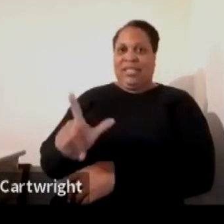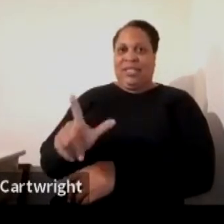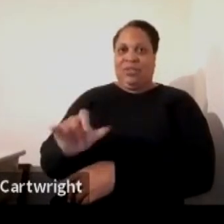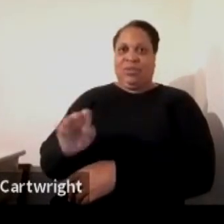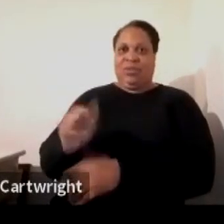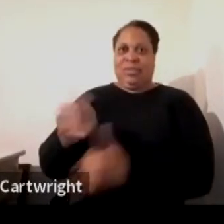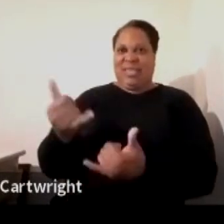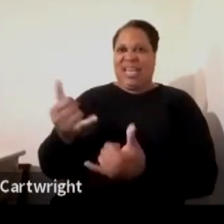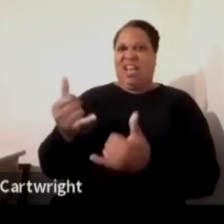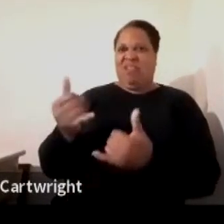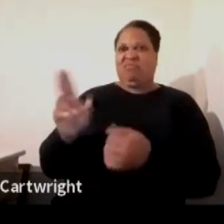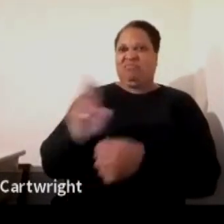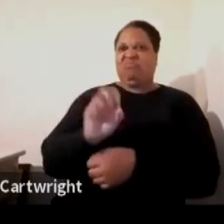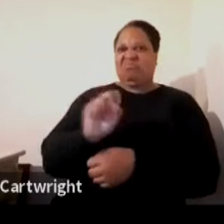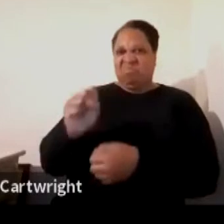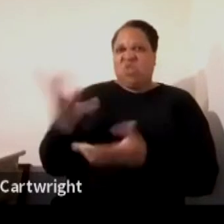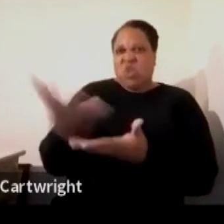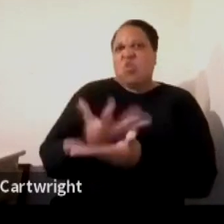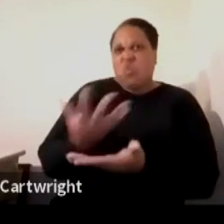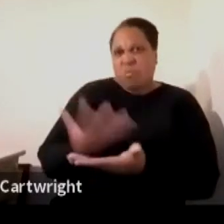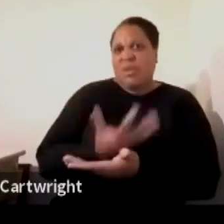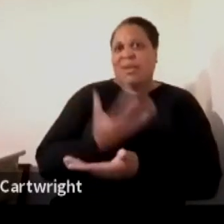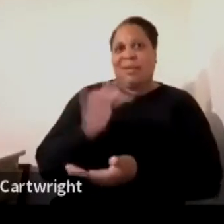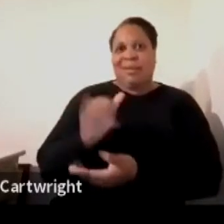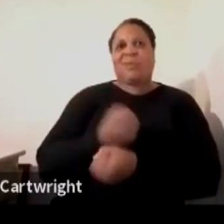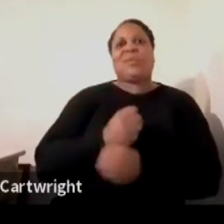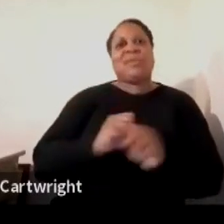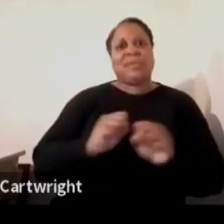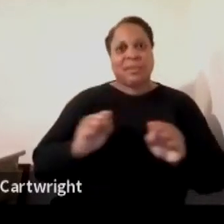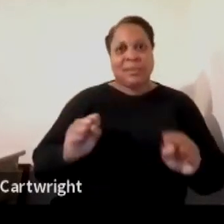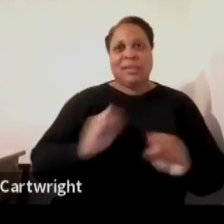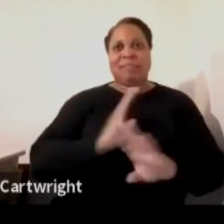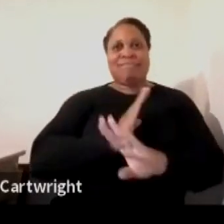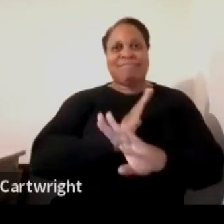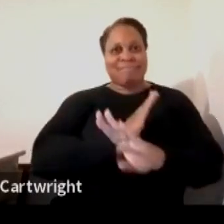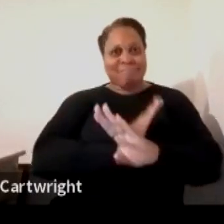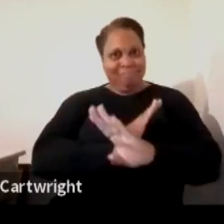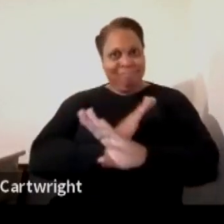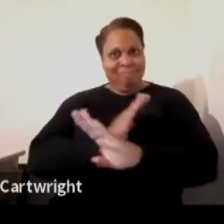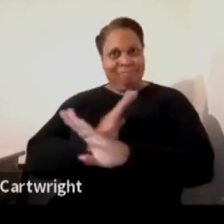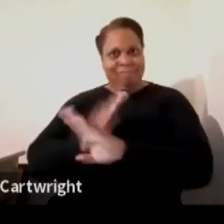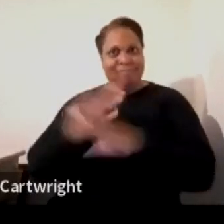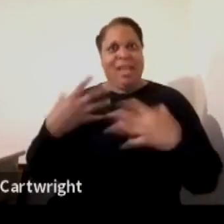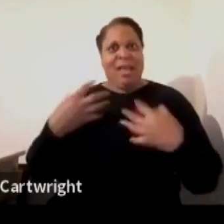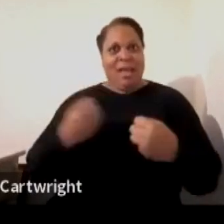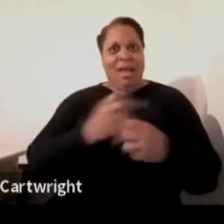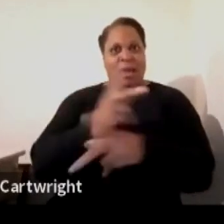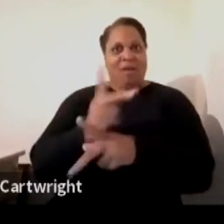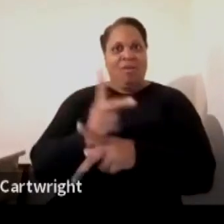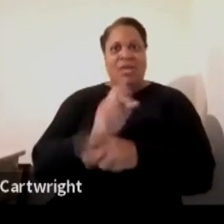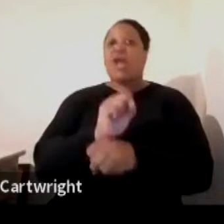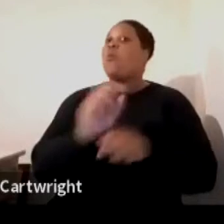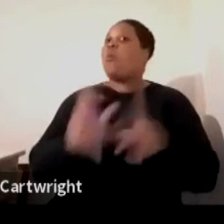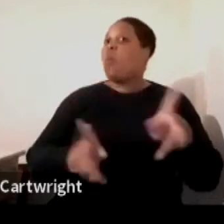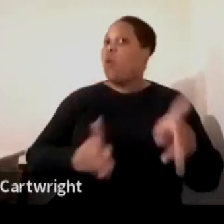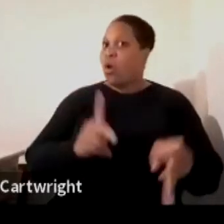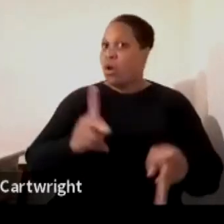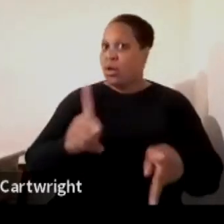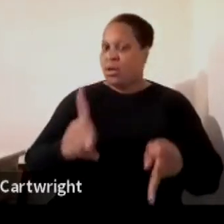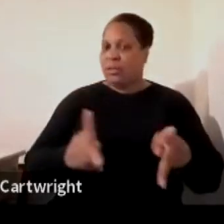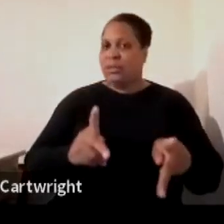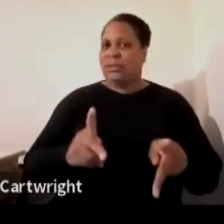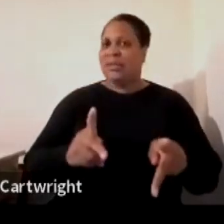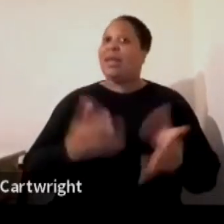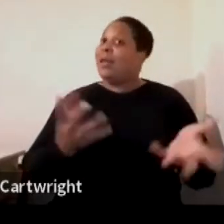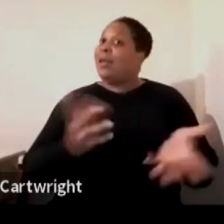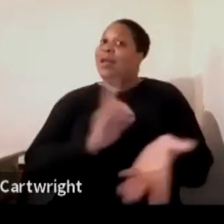It's a safety feature to protect healthcare workers. And Dr. Ashton, I